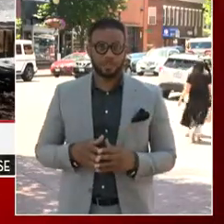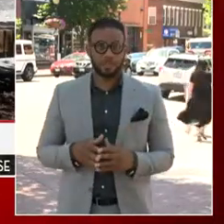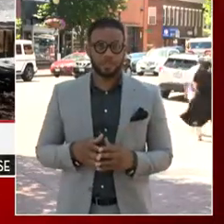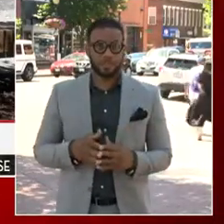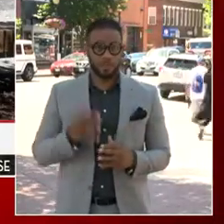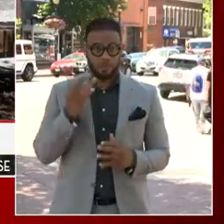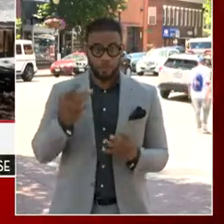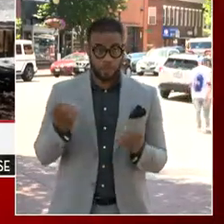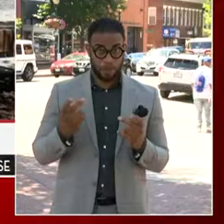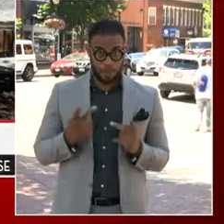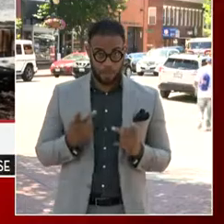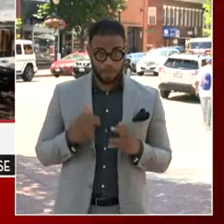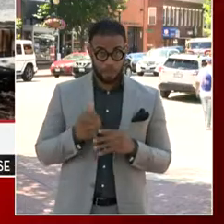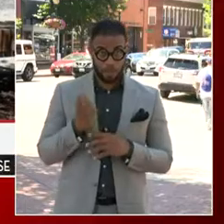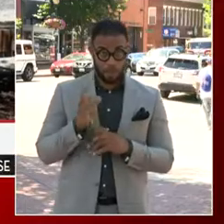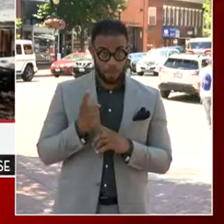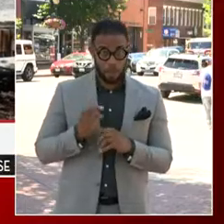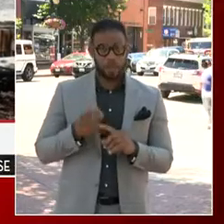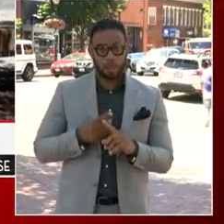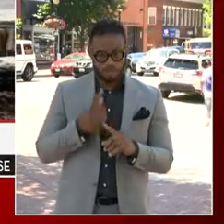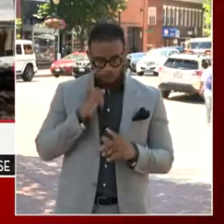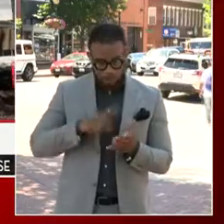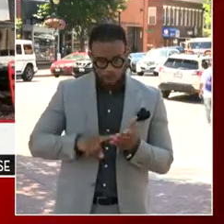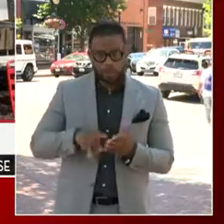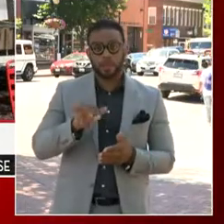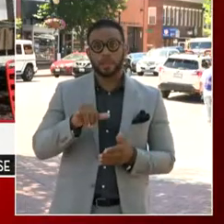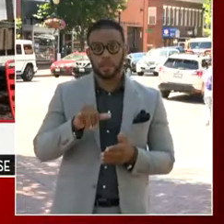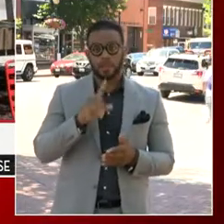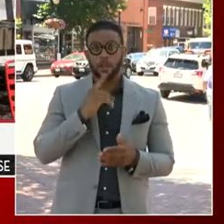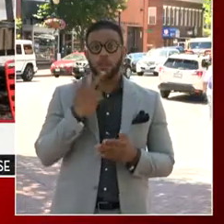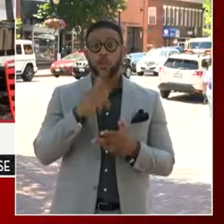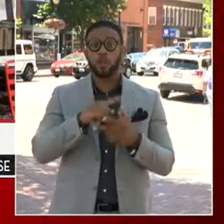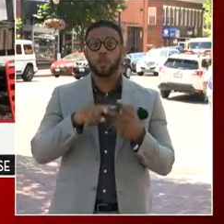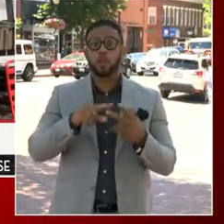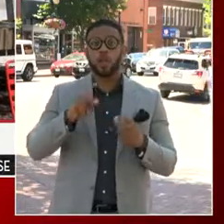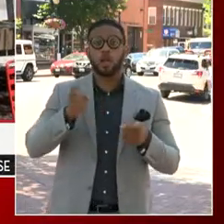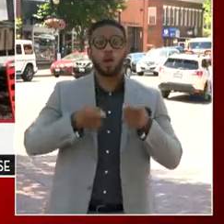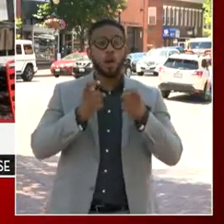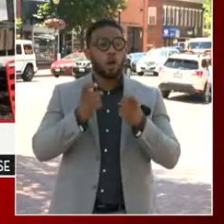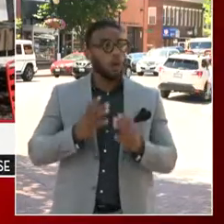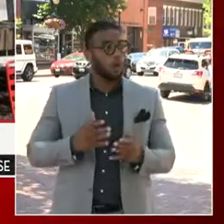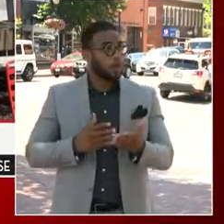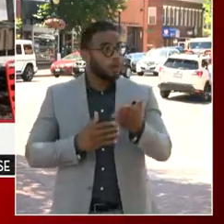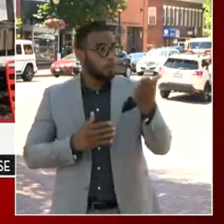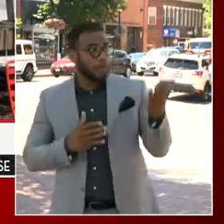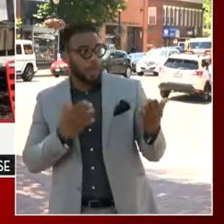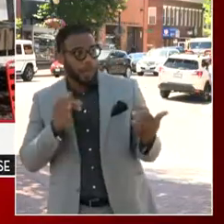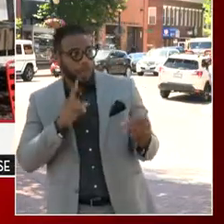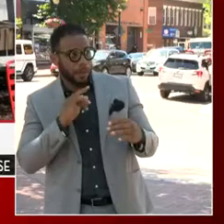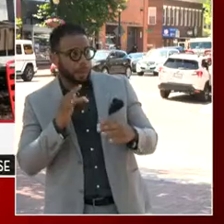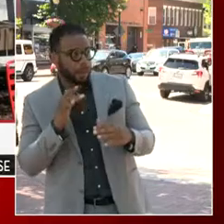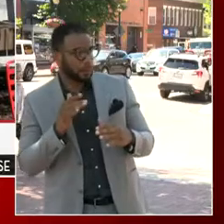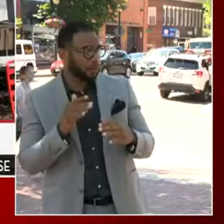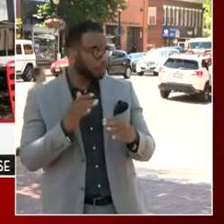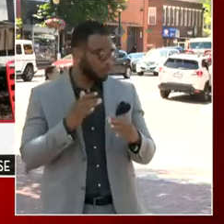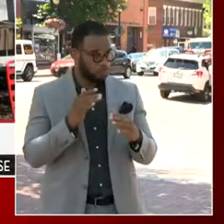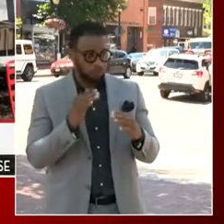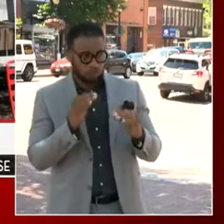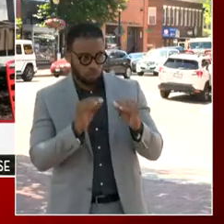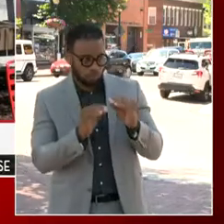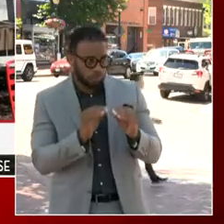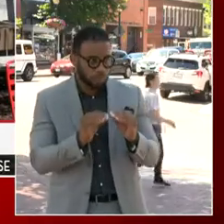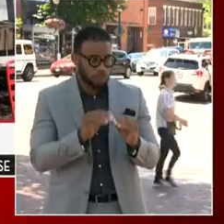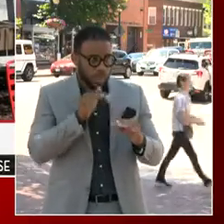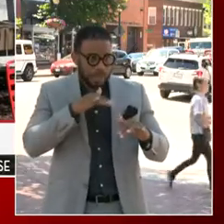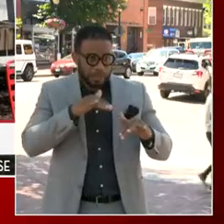And if you come back in a few months, you'll find that there are 3 sculptures here that are now being fabricated that